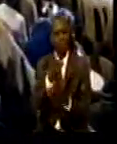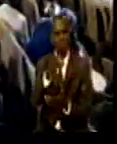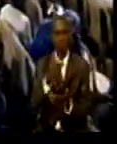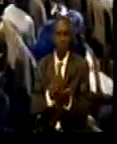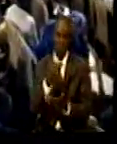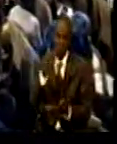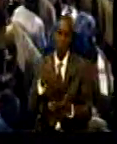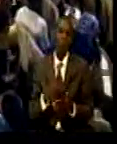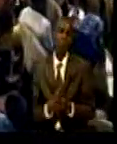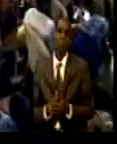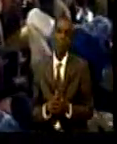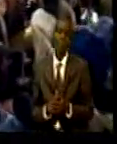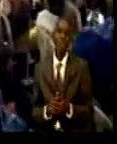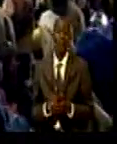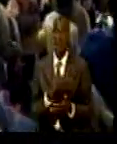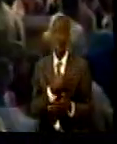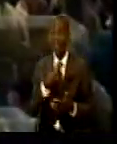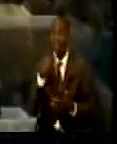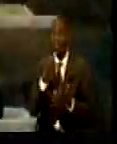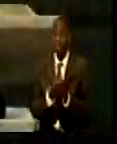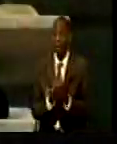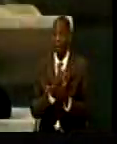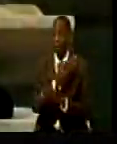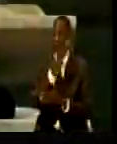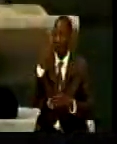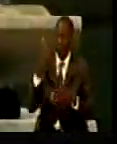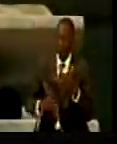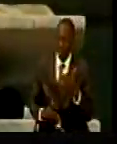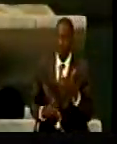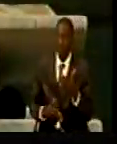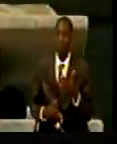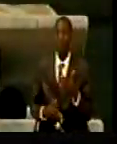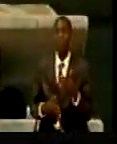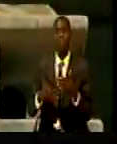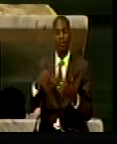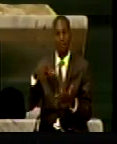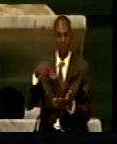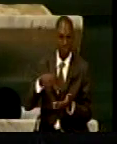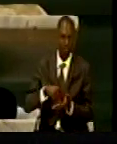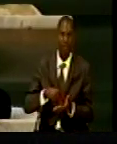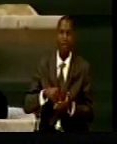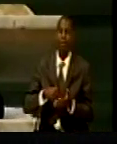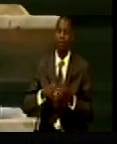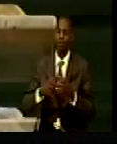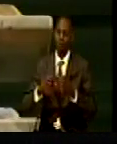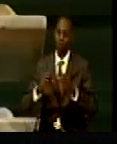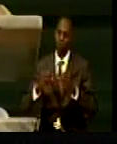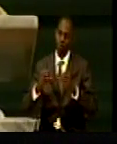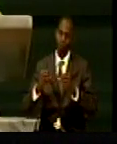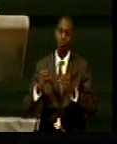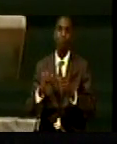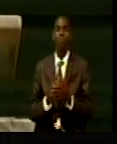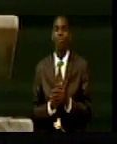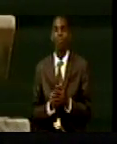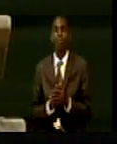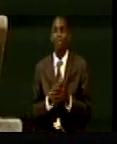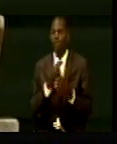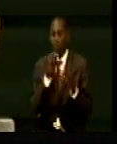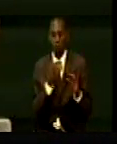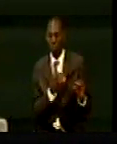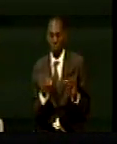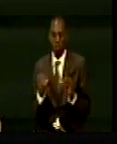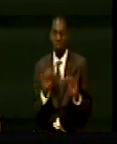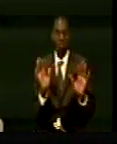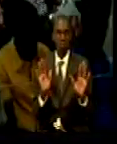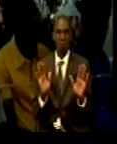says, doctrinally, stand firm. You will stand firm. Unshakable. Did